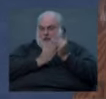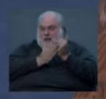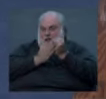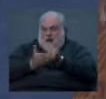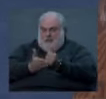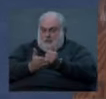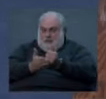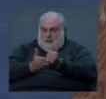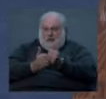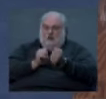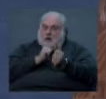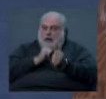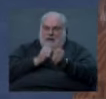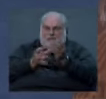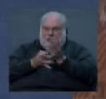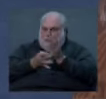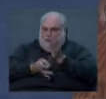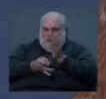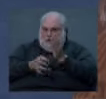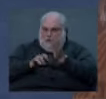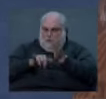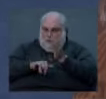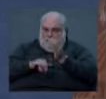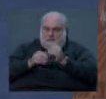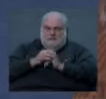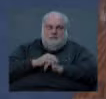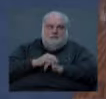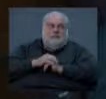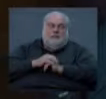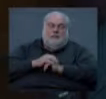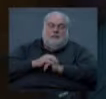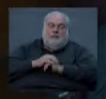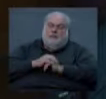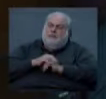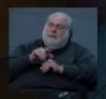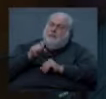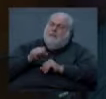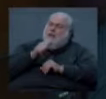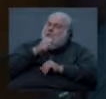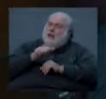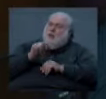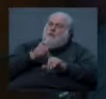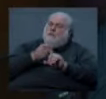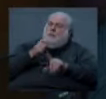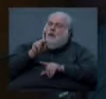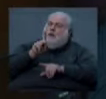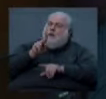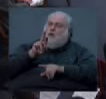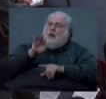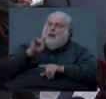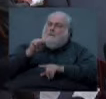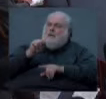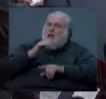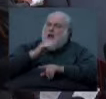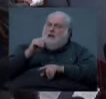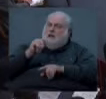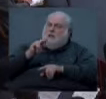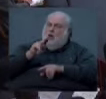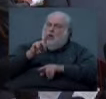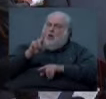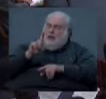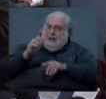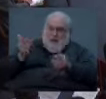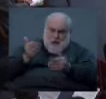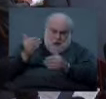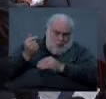does not have the expertise to do that. Okay. Any other questions? Do we have anybody from Kraft & Toll here this evening? I do not believe